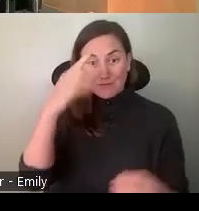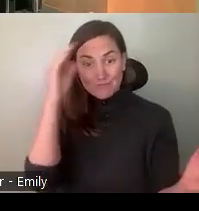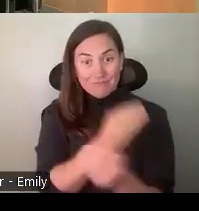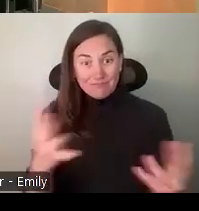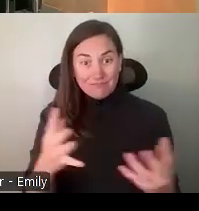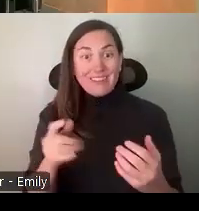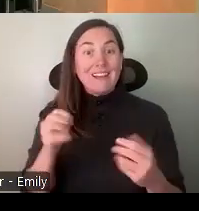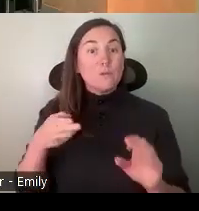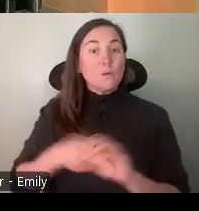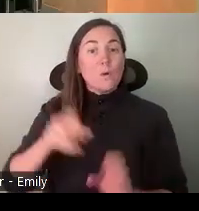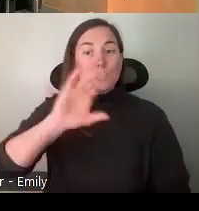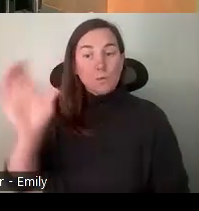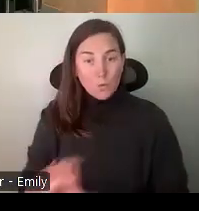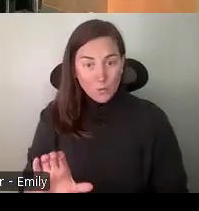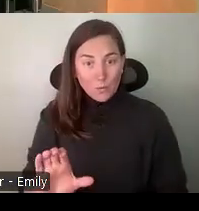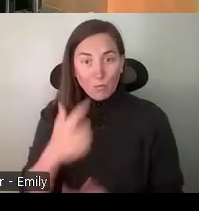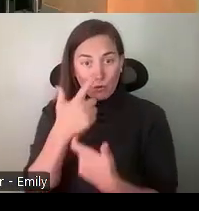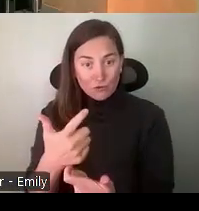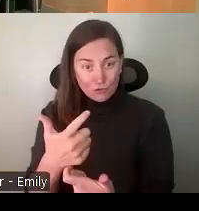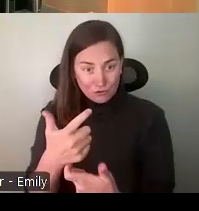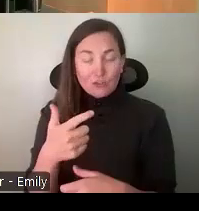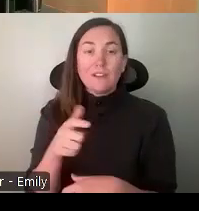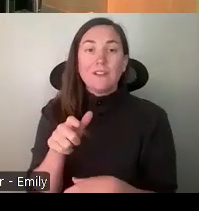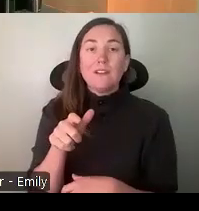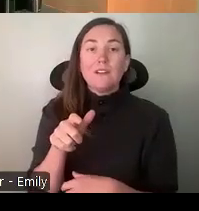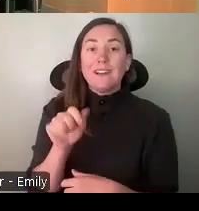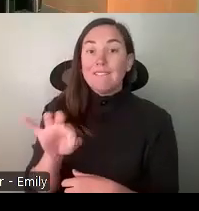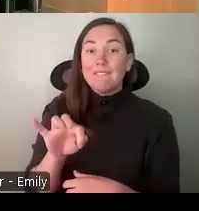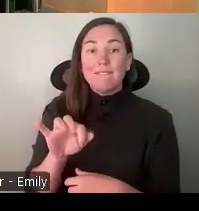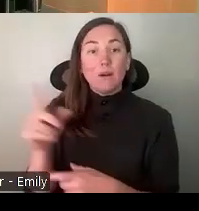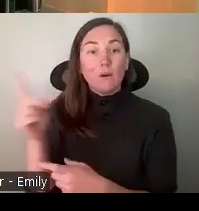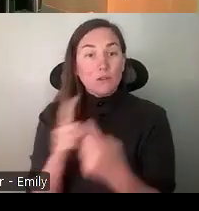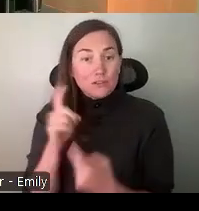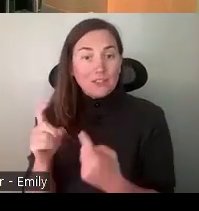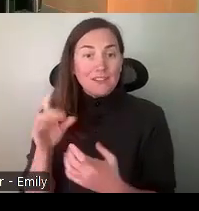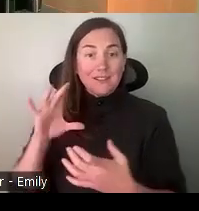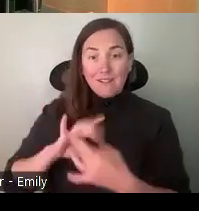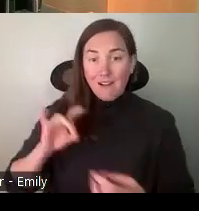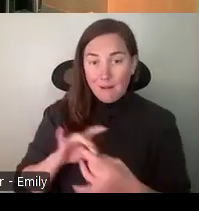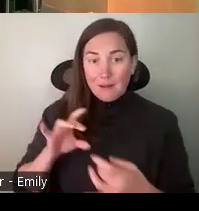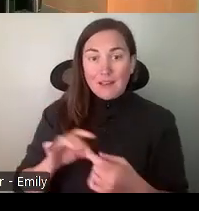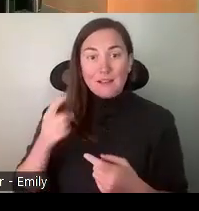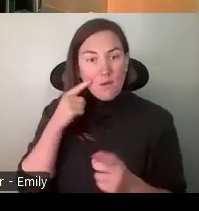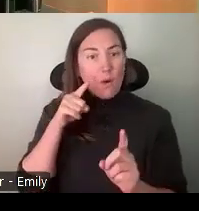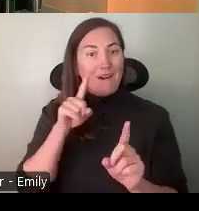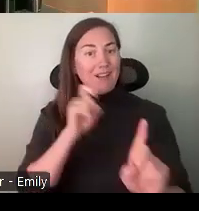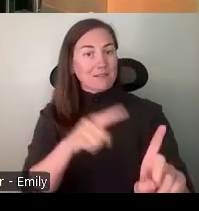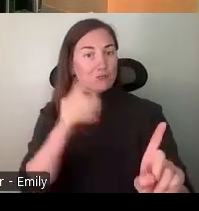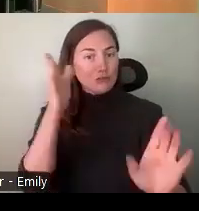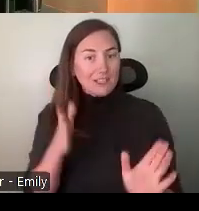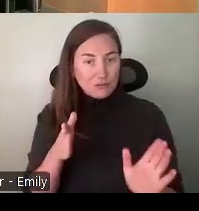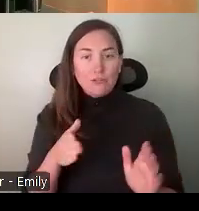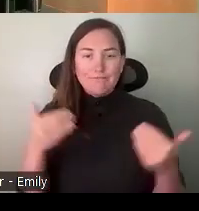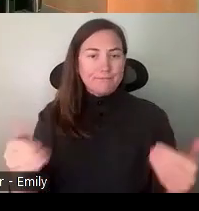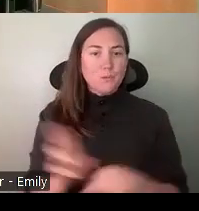watching on Zoom, if you have questions or comments for the end, put them in the Q&A